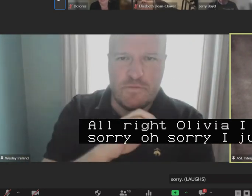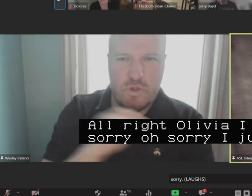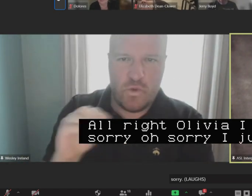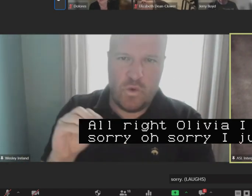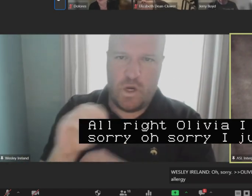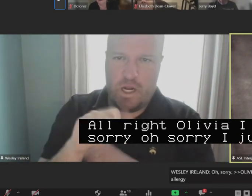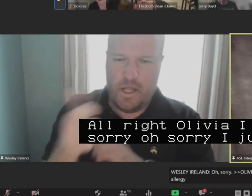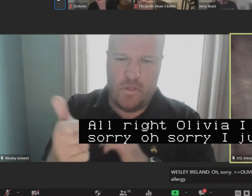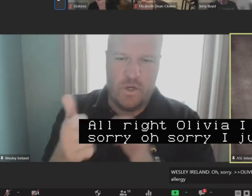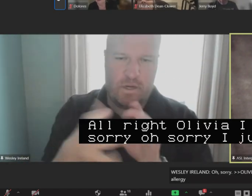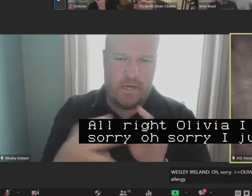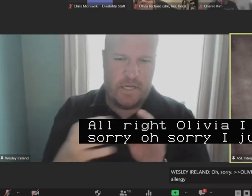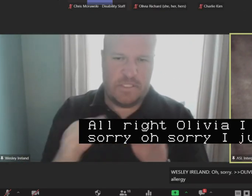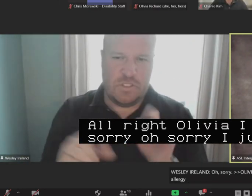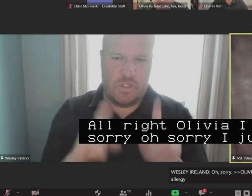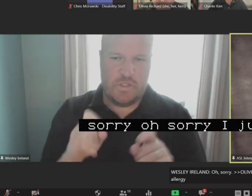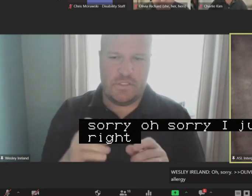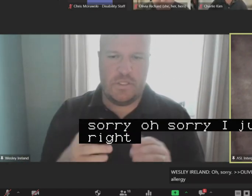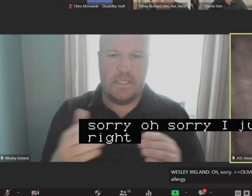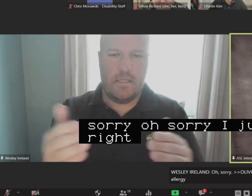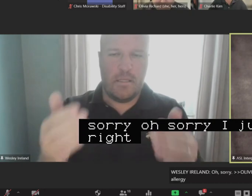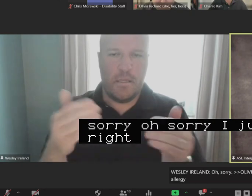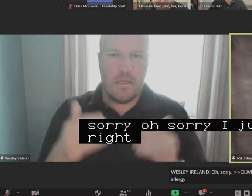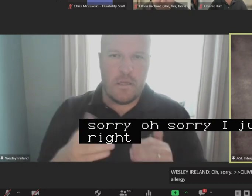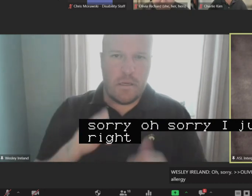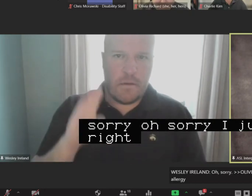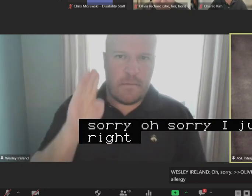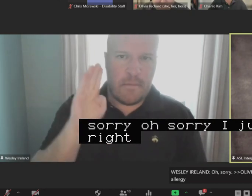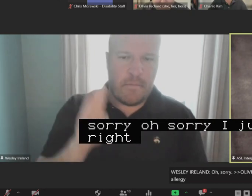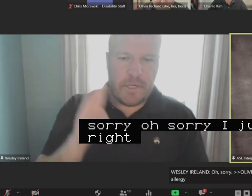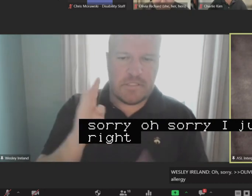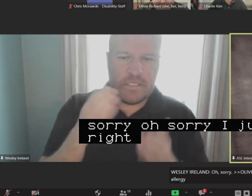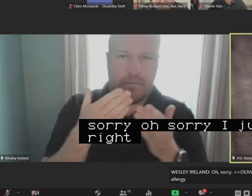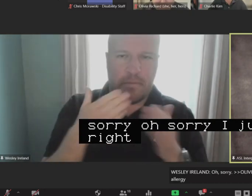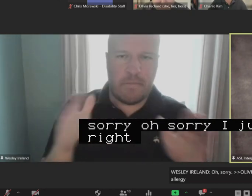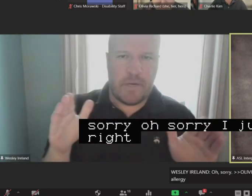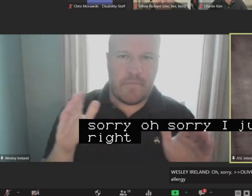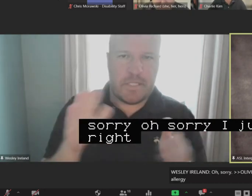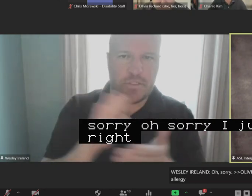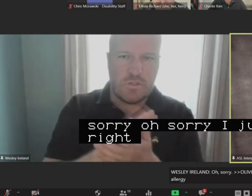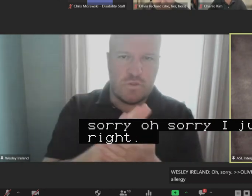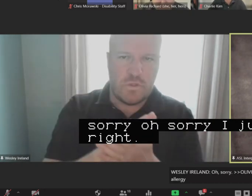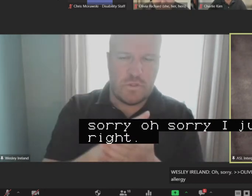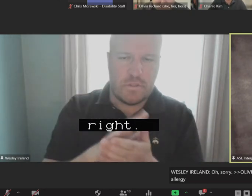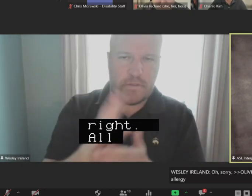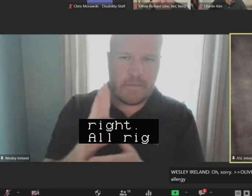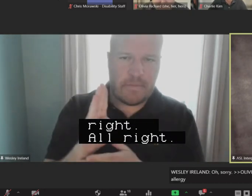All right, so I guess there are no further comments or questions from the board.